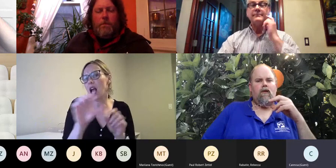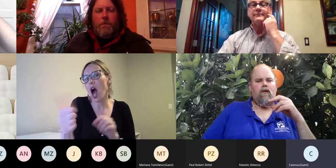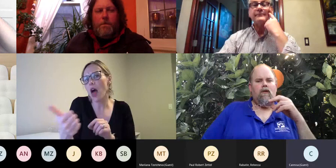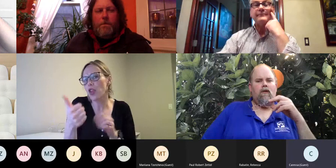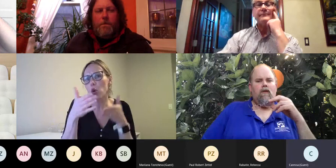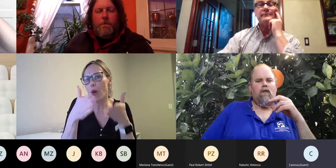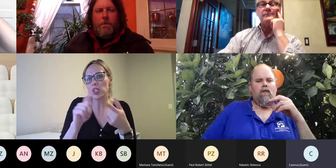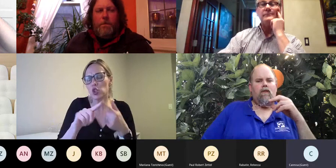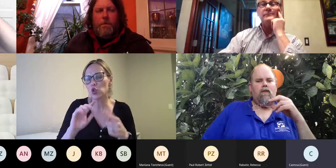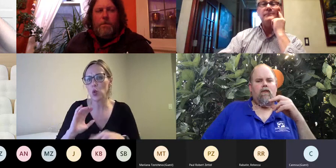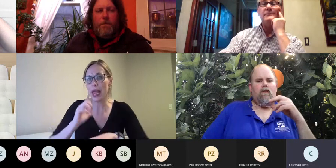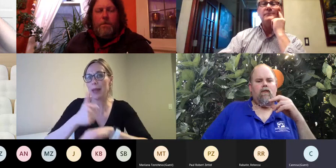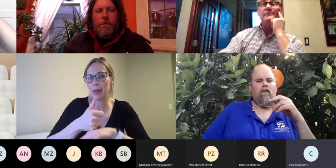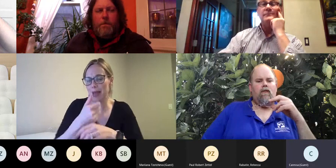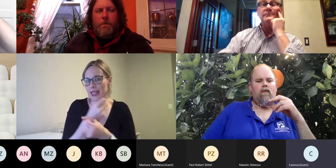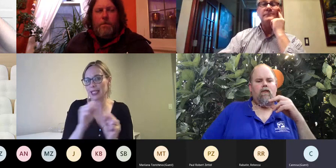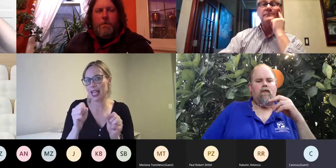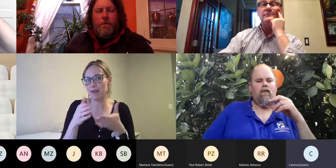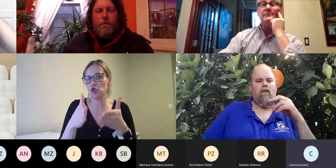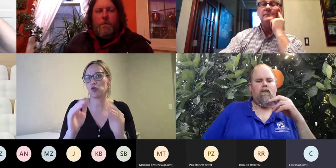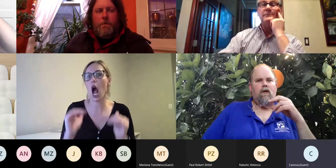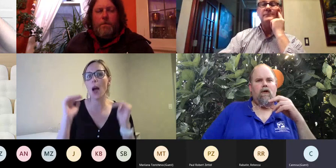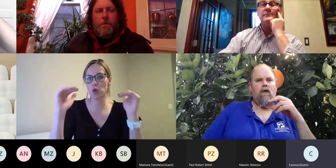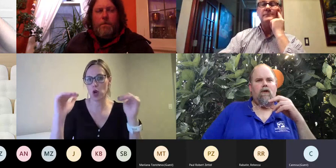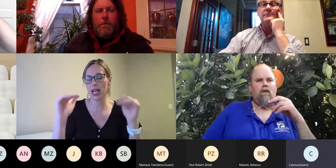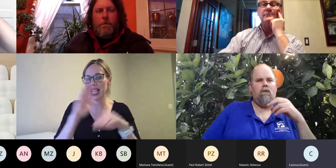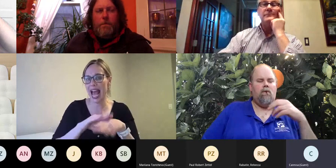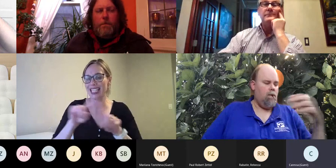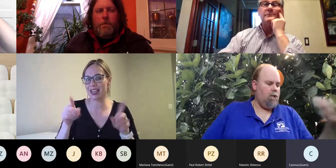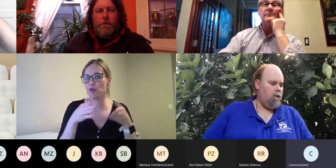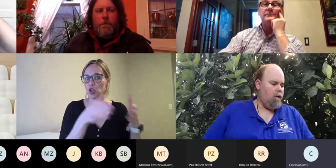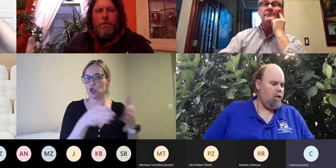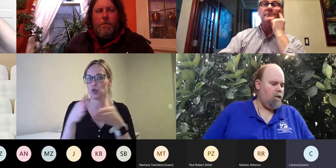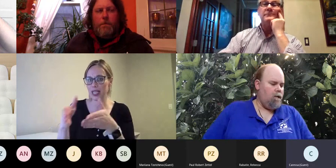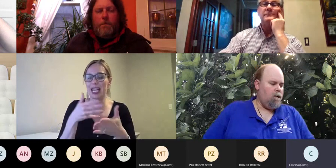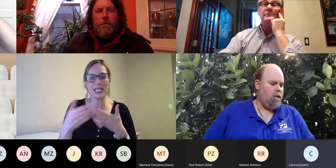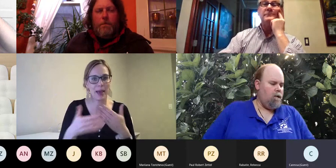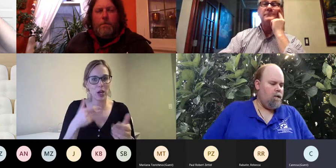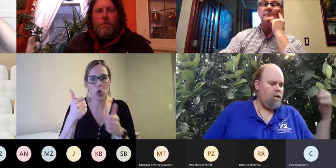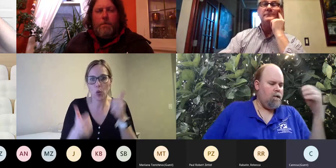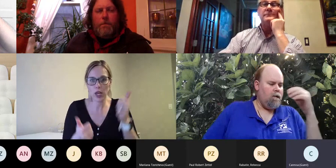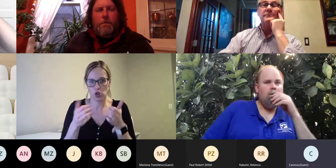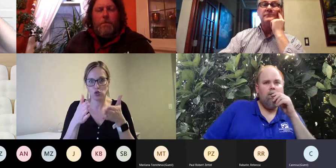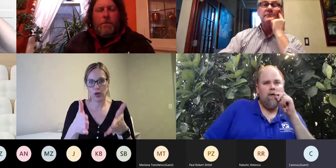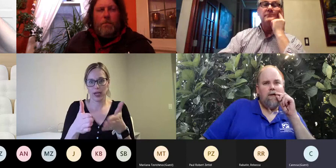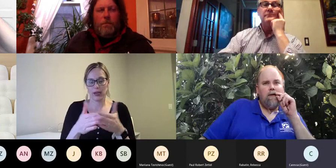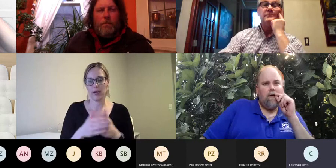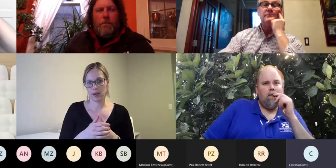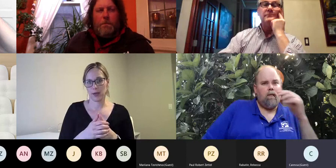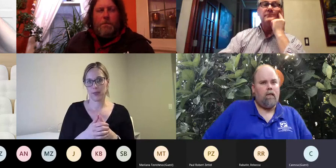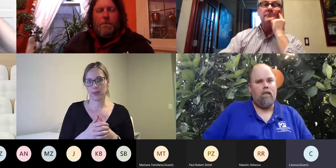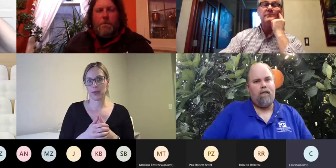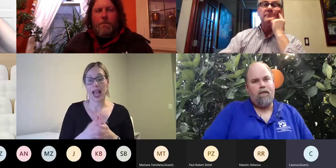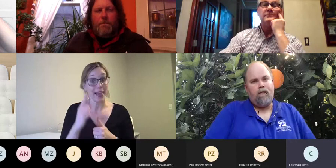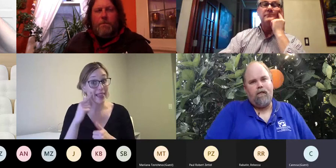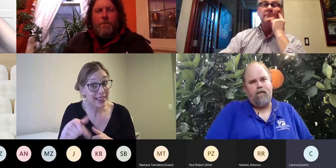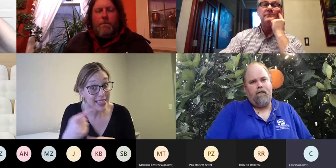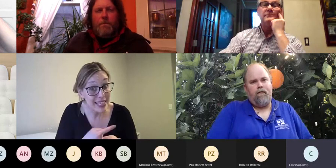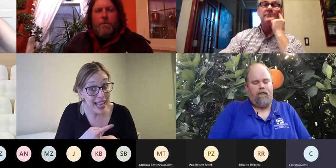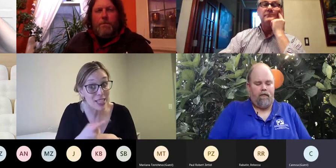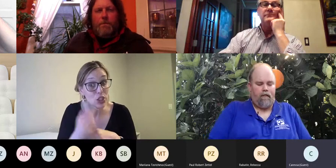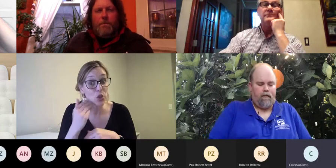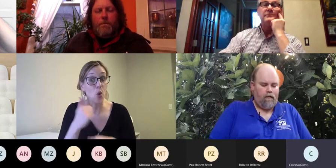implement safe streets upgrades on different streets, regardless of the street, that I think these days, as you know, offer a